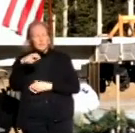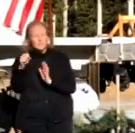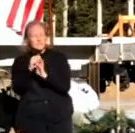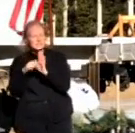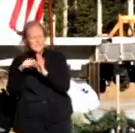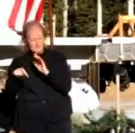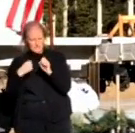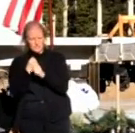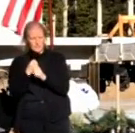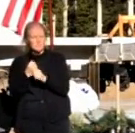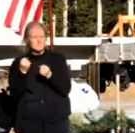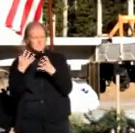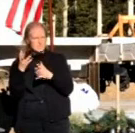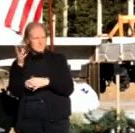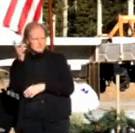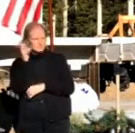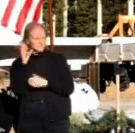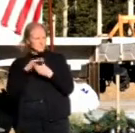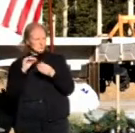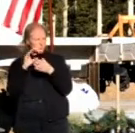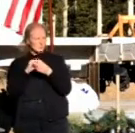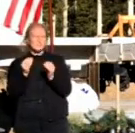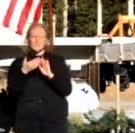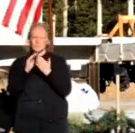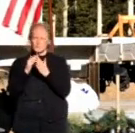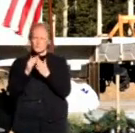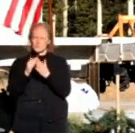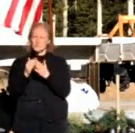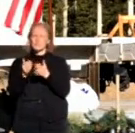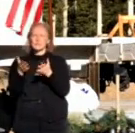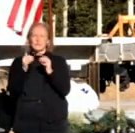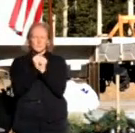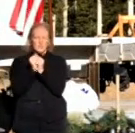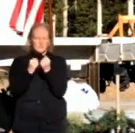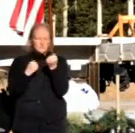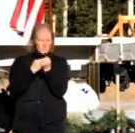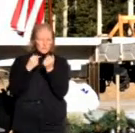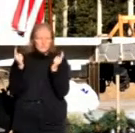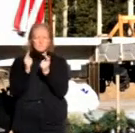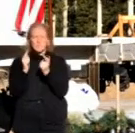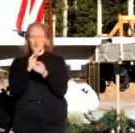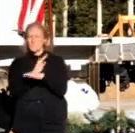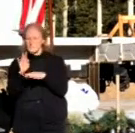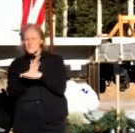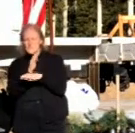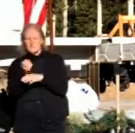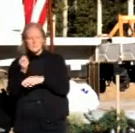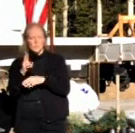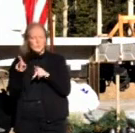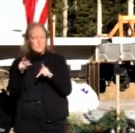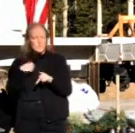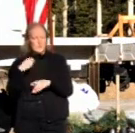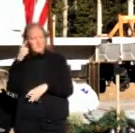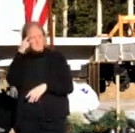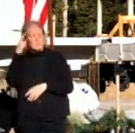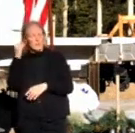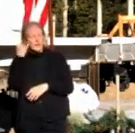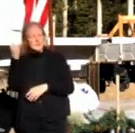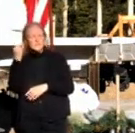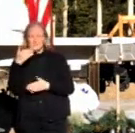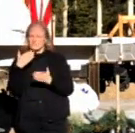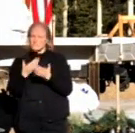countless stories about how communities came together to support their small businesses, or how people stepped in with innovative solutions when things seemed